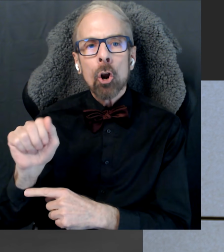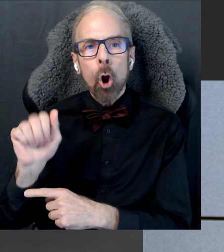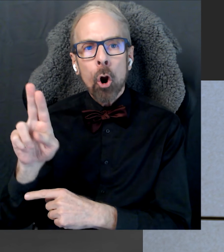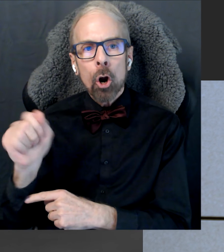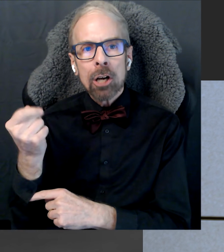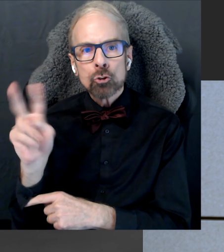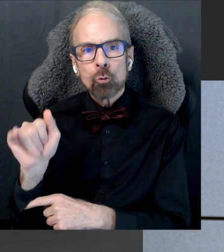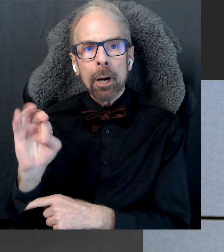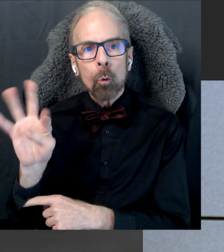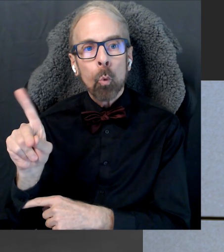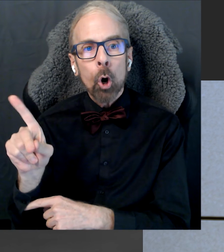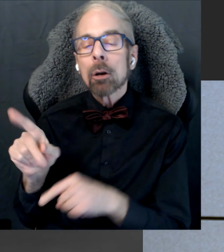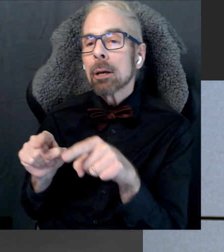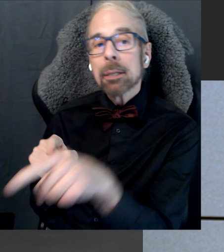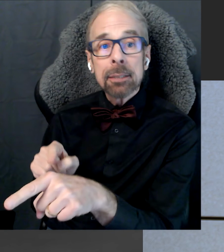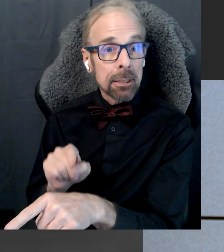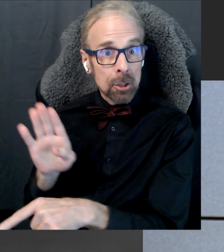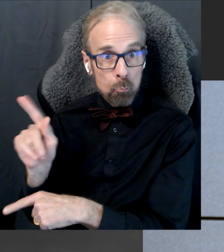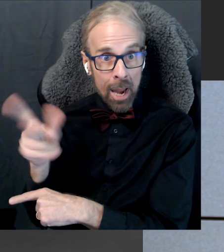Cool. Does Brandon ever shoot any arrows?